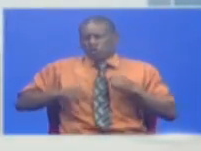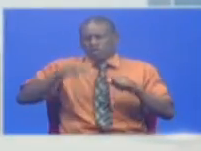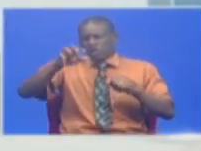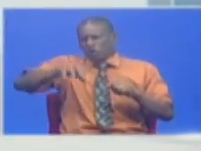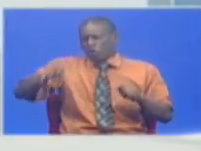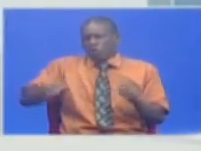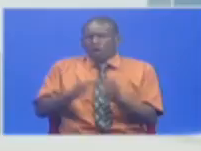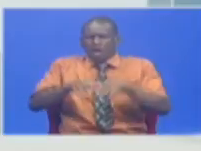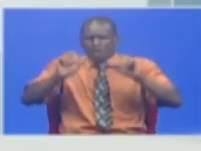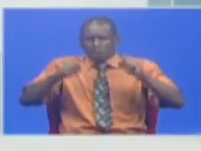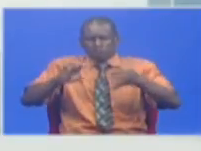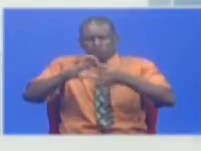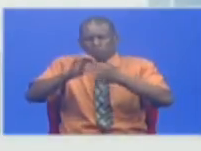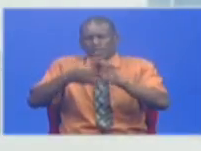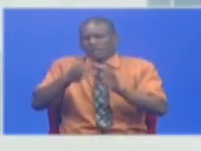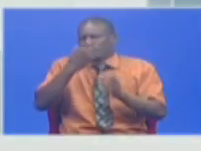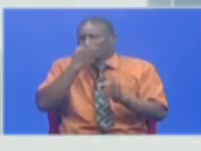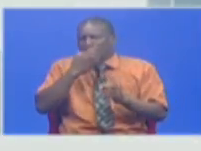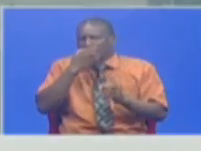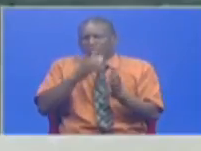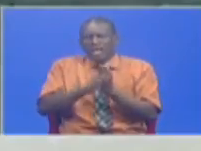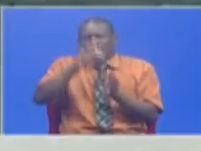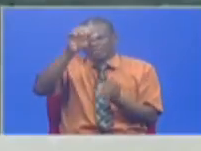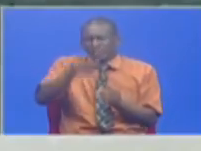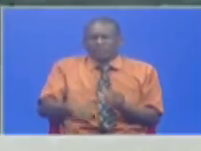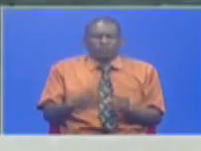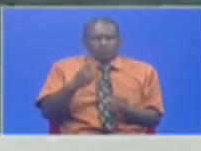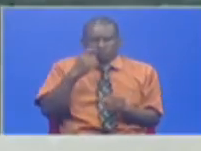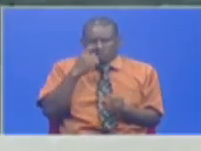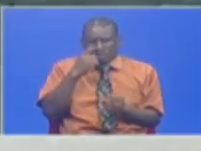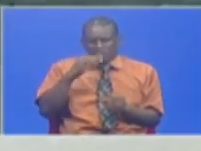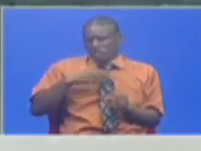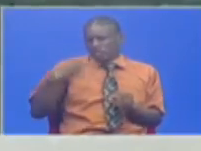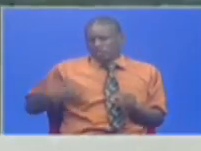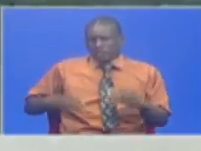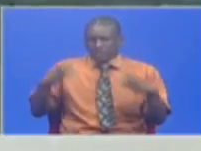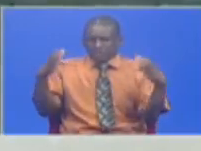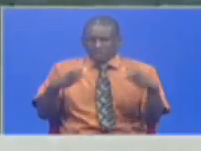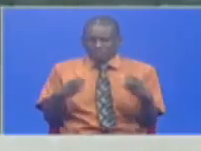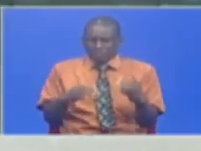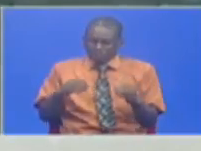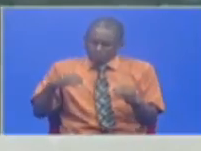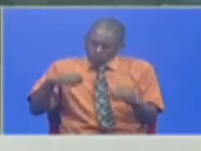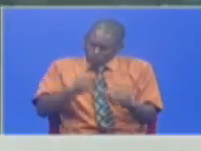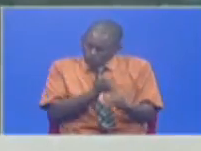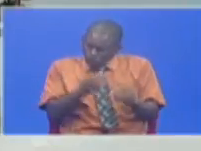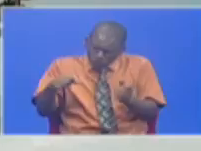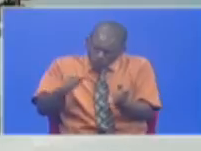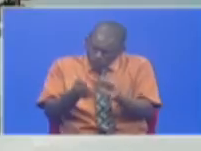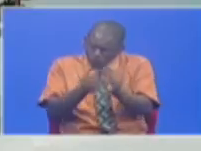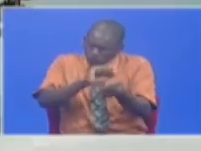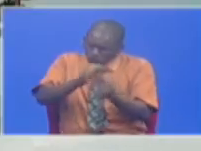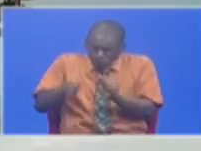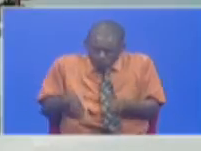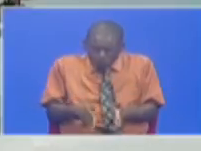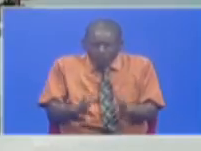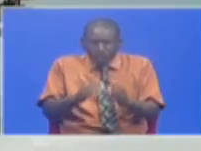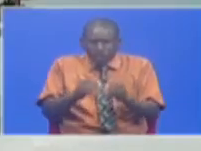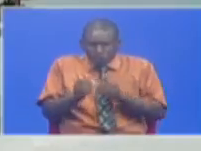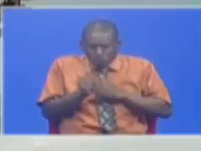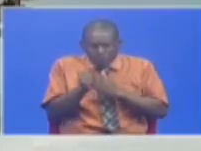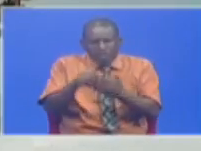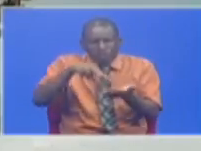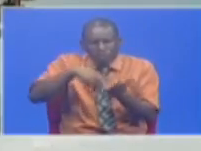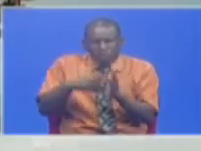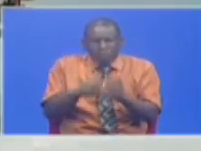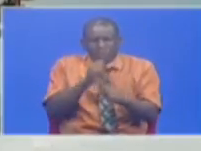possibly connect with Tanzania and South Sudan. The Chinese company maneuvered its way to dominate the entire project by ensuring they